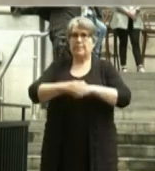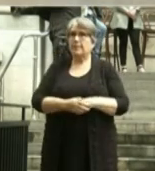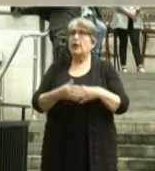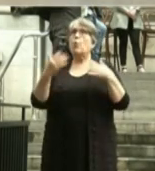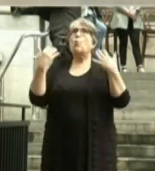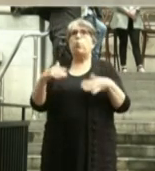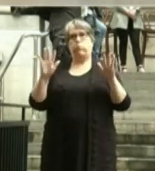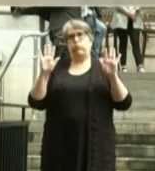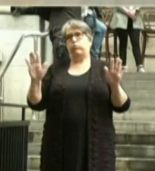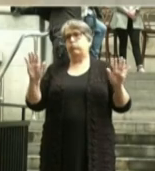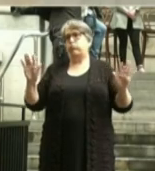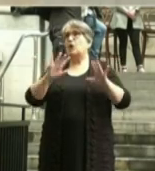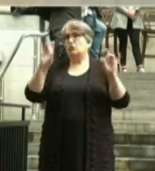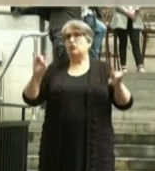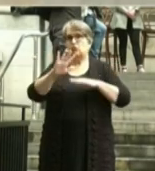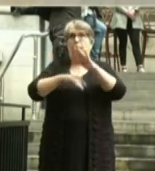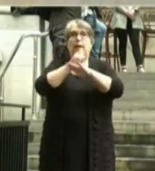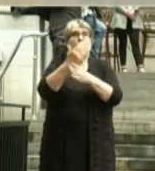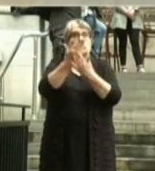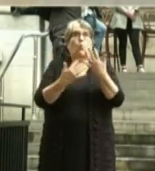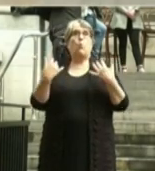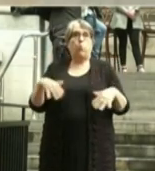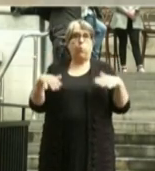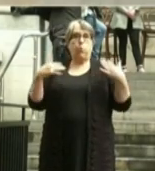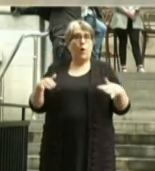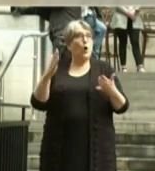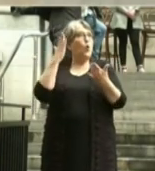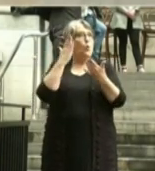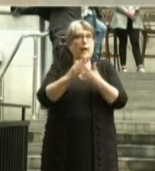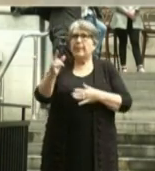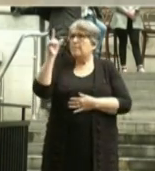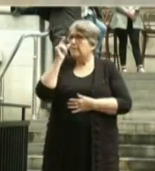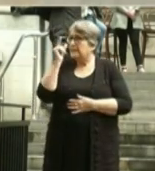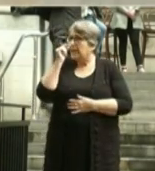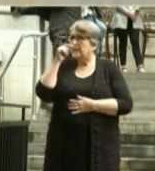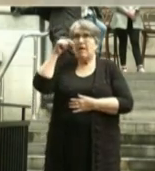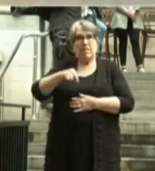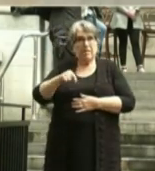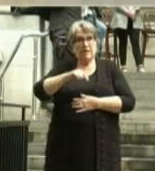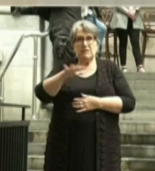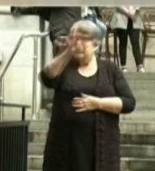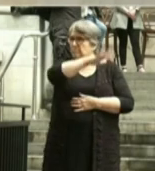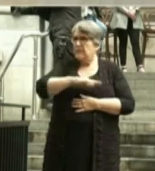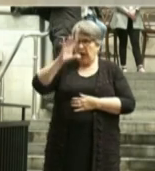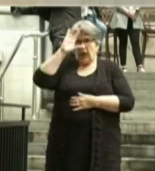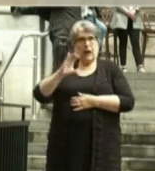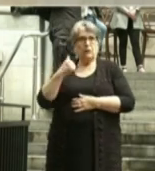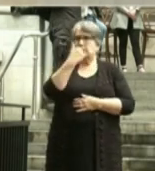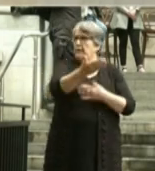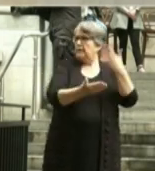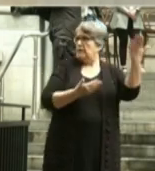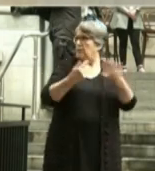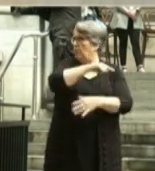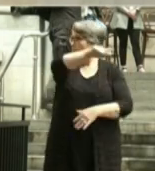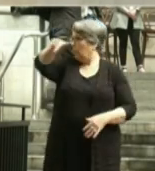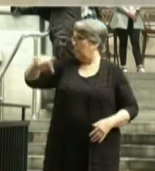It's a remarkable Australian story, the unrivaled potential that this country has afforded